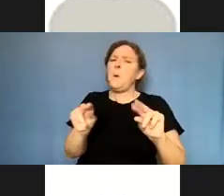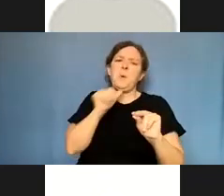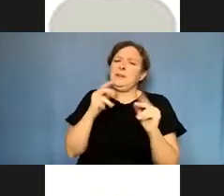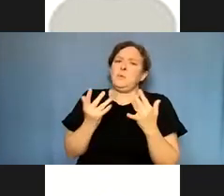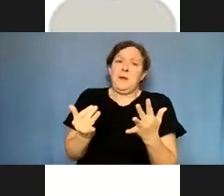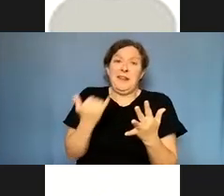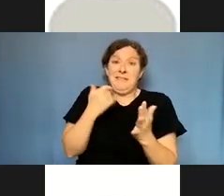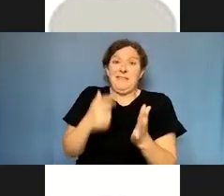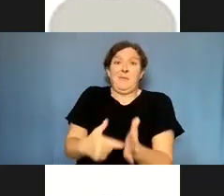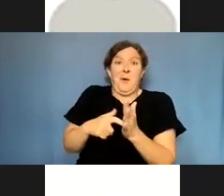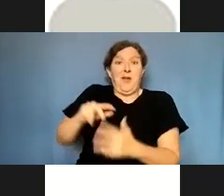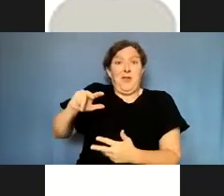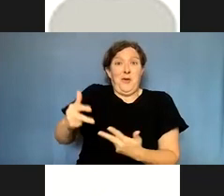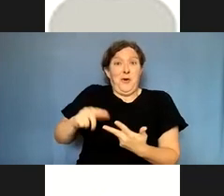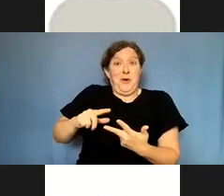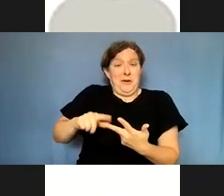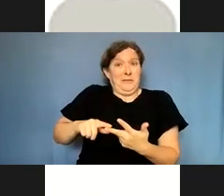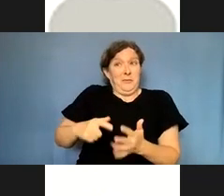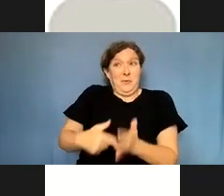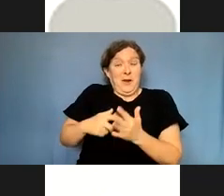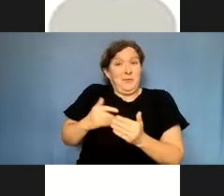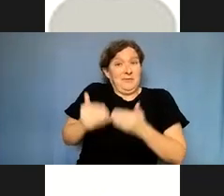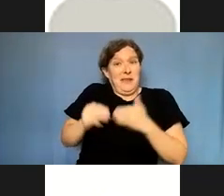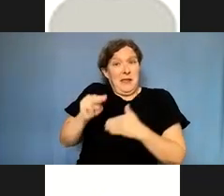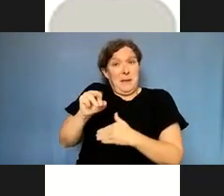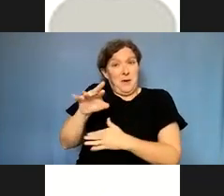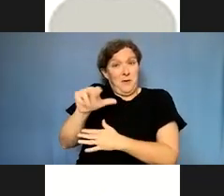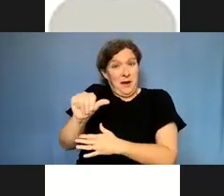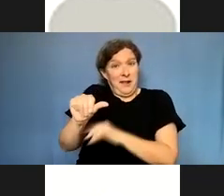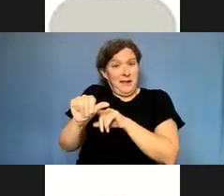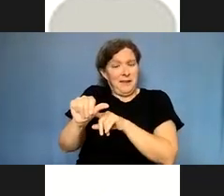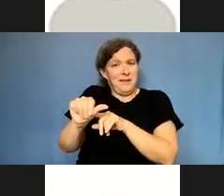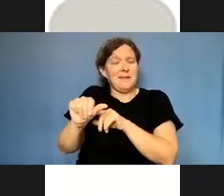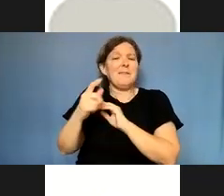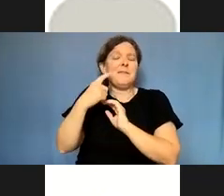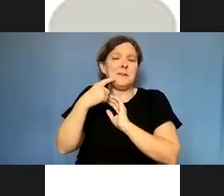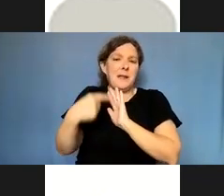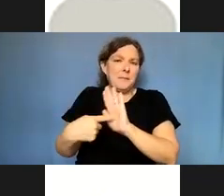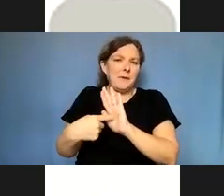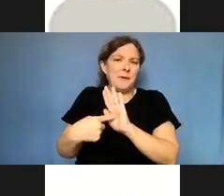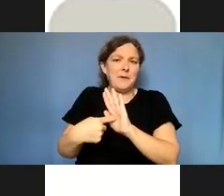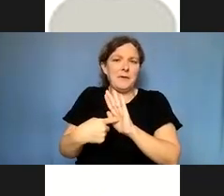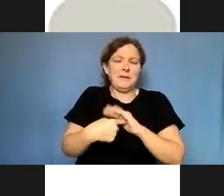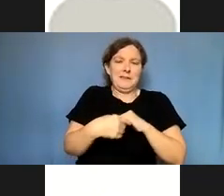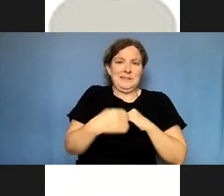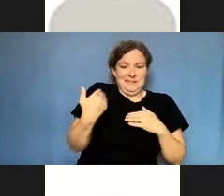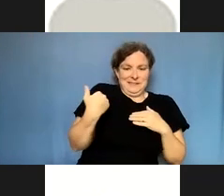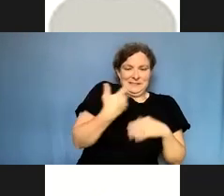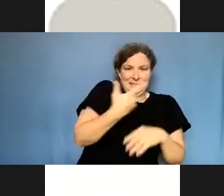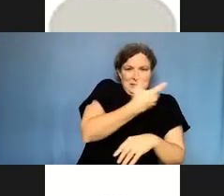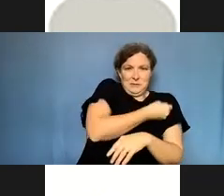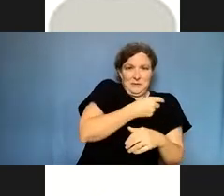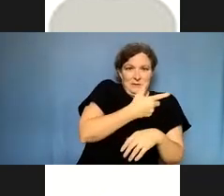that mRNA dose and you're eligible for it, so that is to say the gap between your last dose